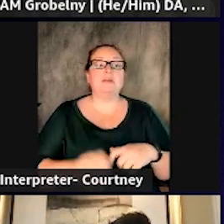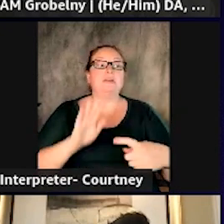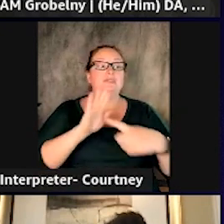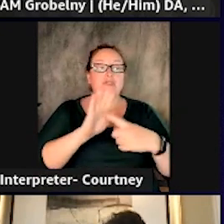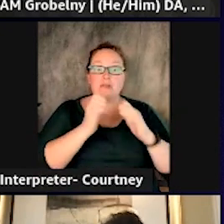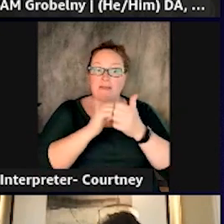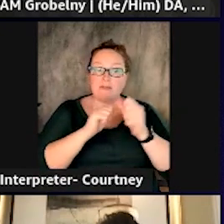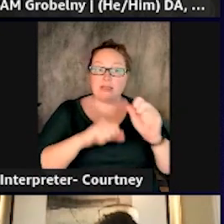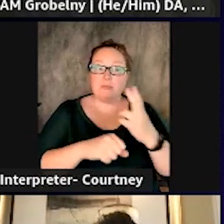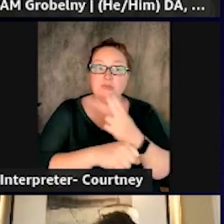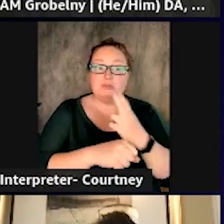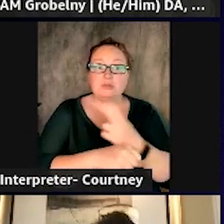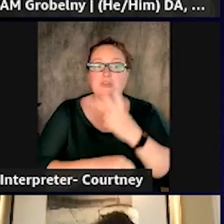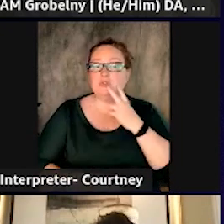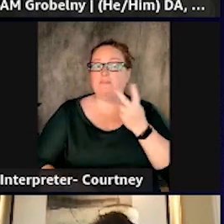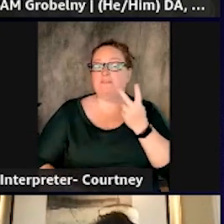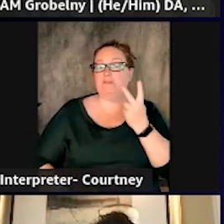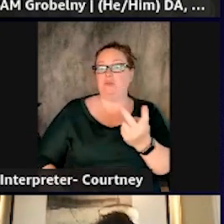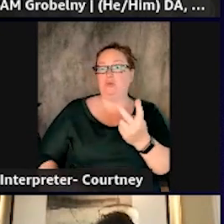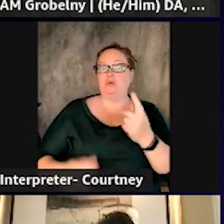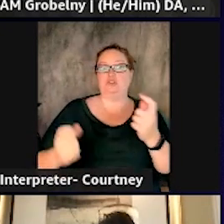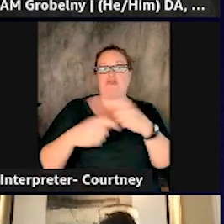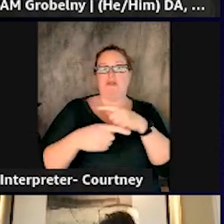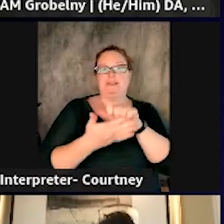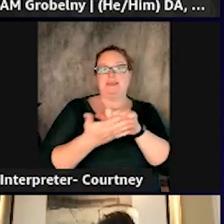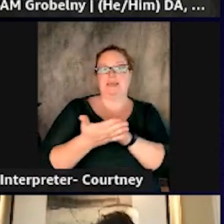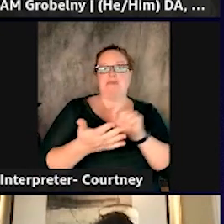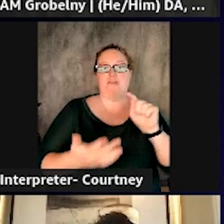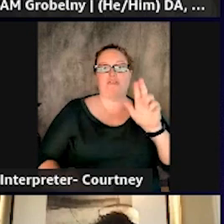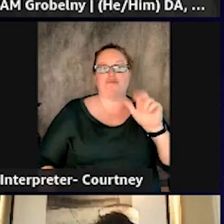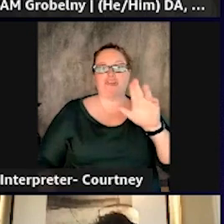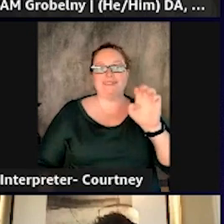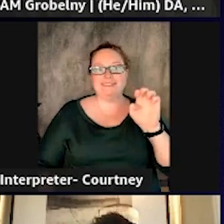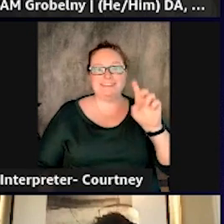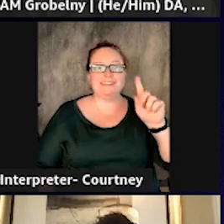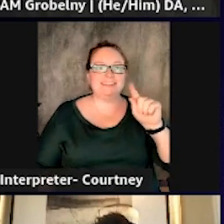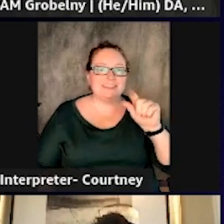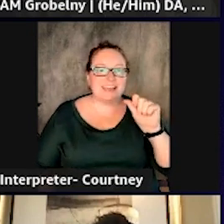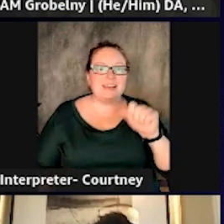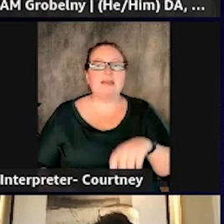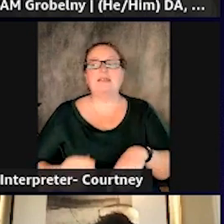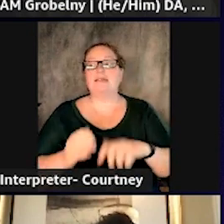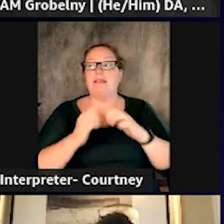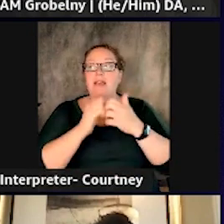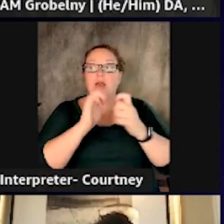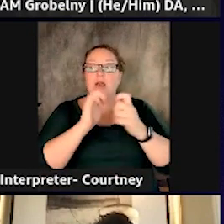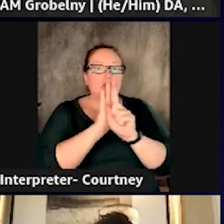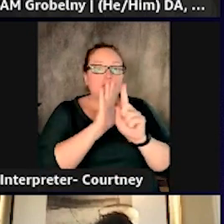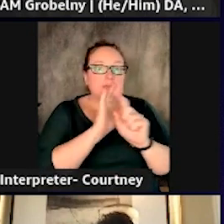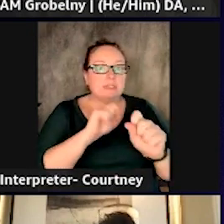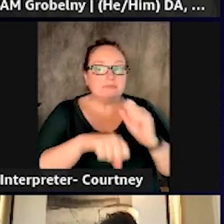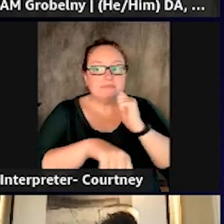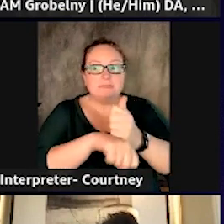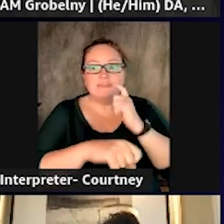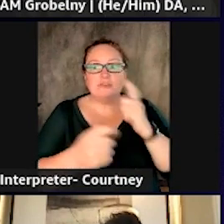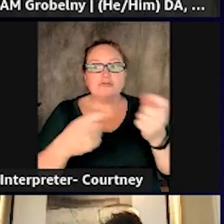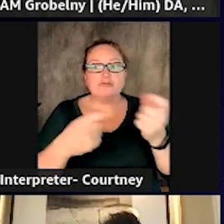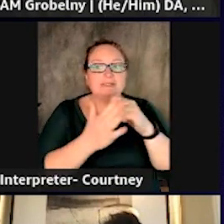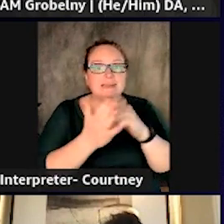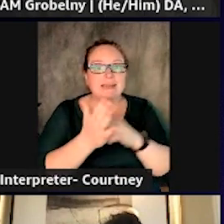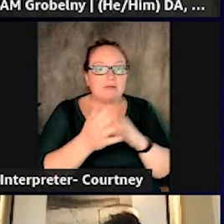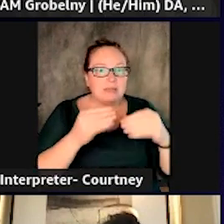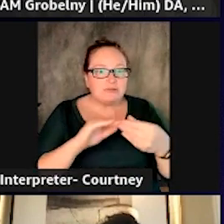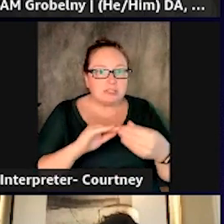to view cross-account trace data, how alarms can be configured on cross-account metrics, and how